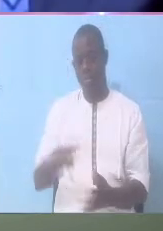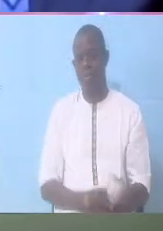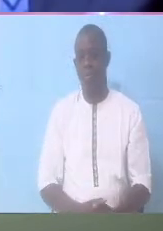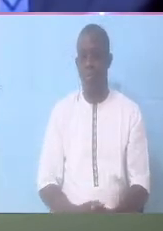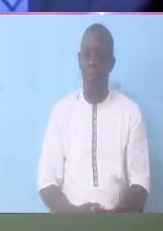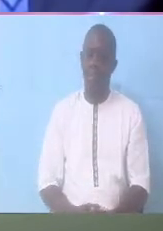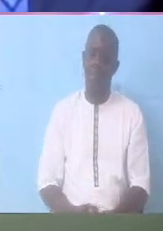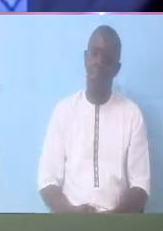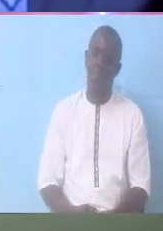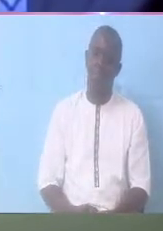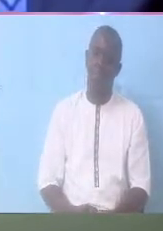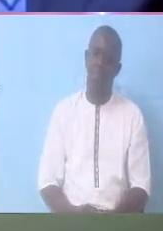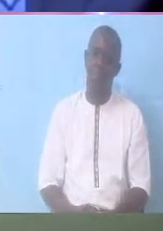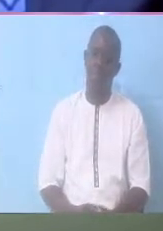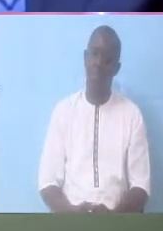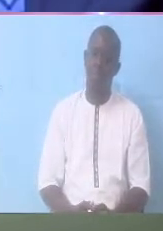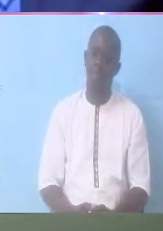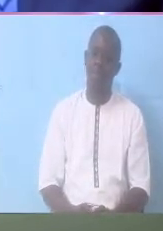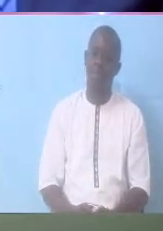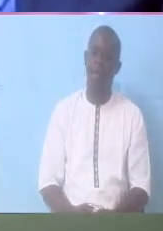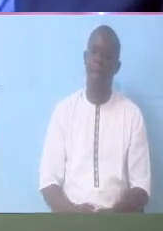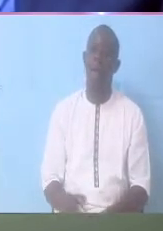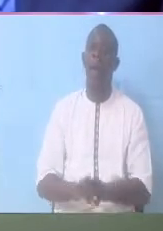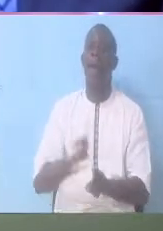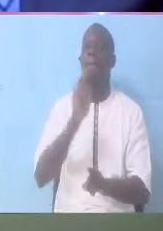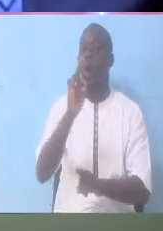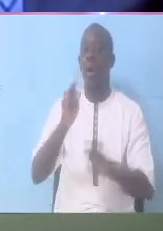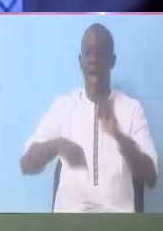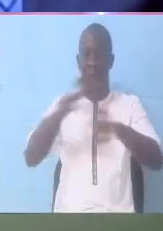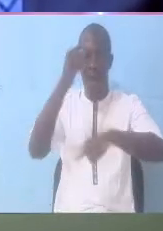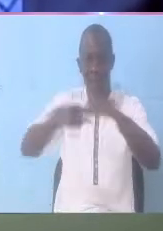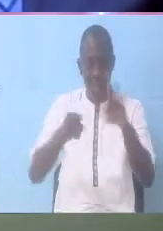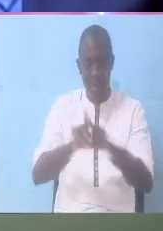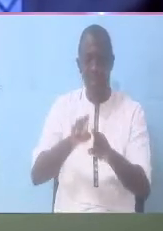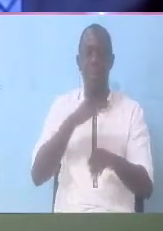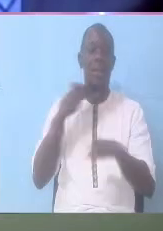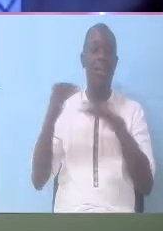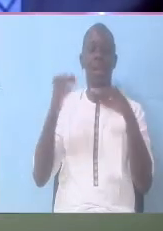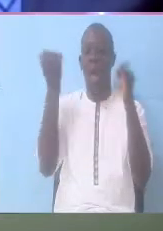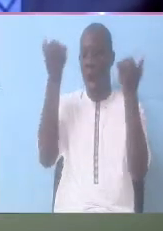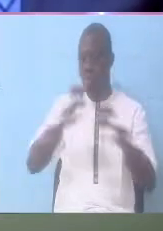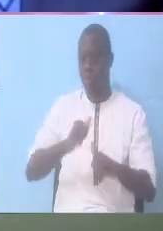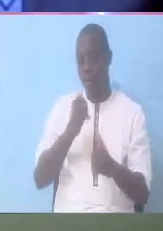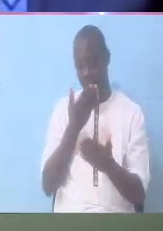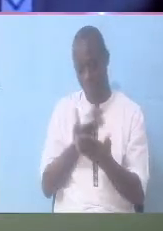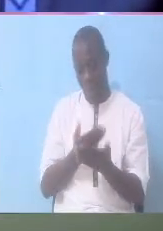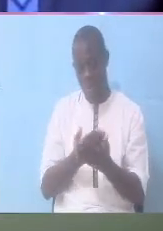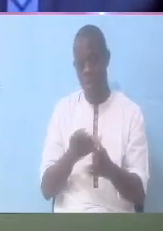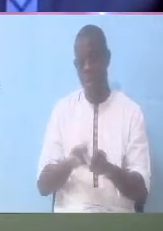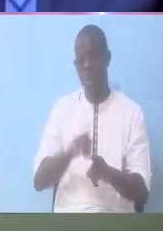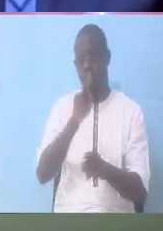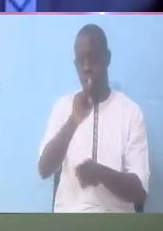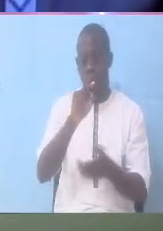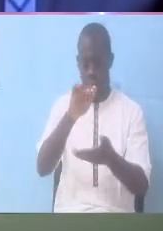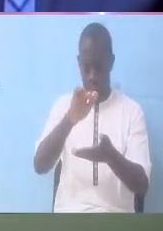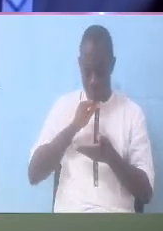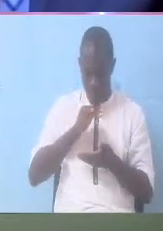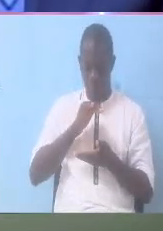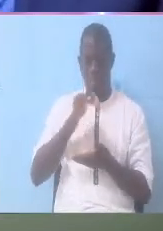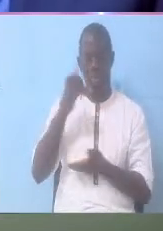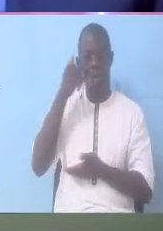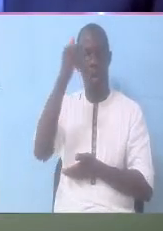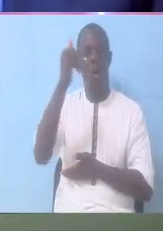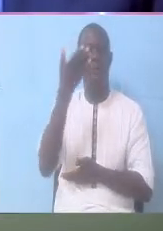alate man siole fono. But after these killings, You received the call